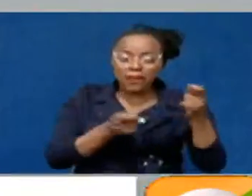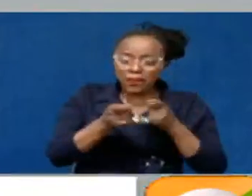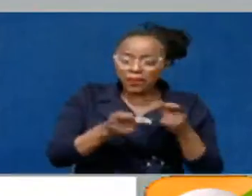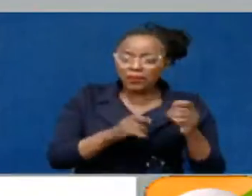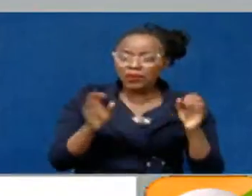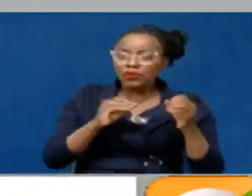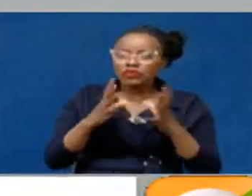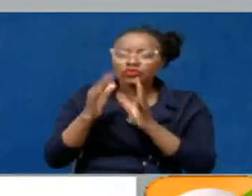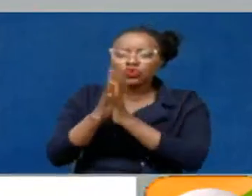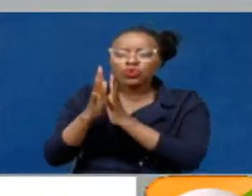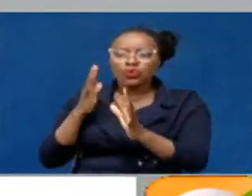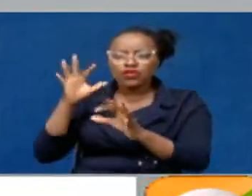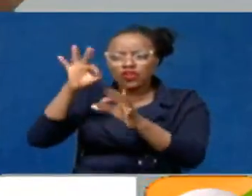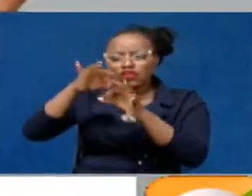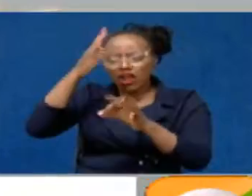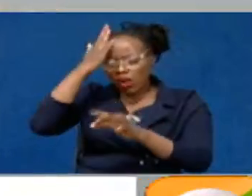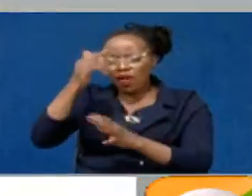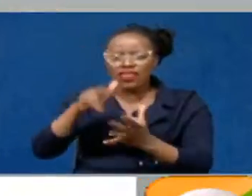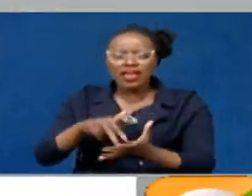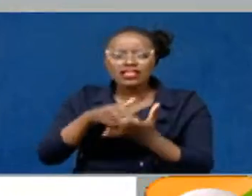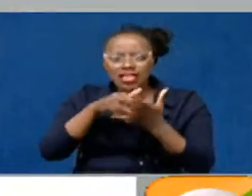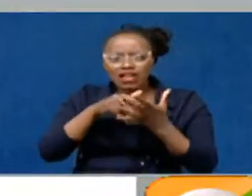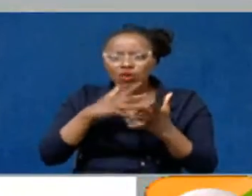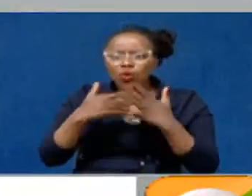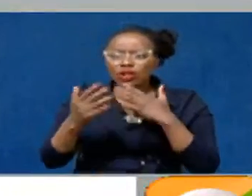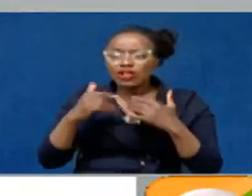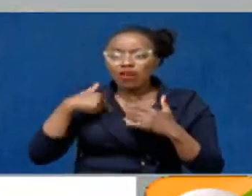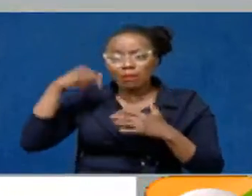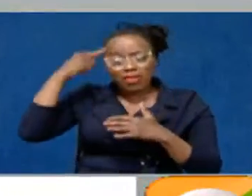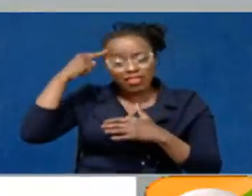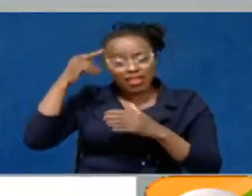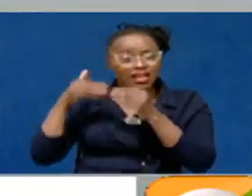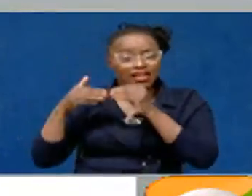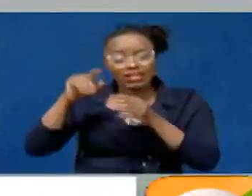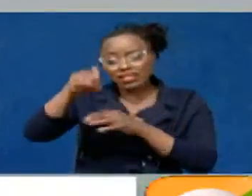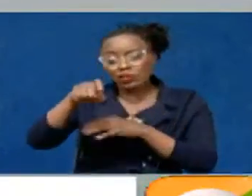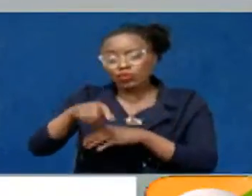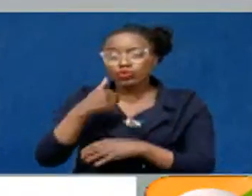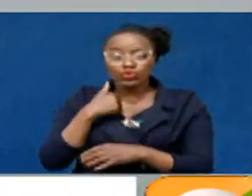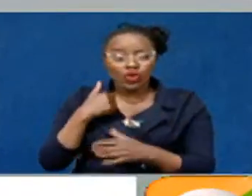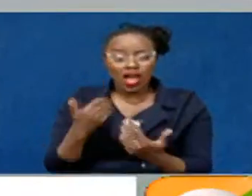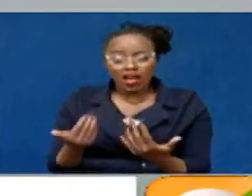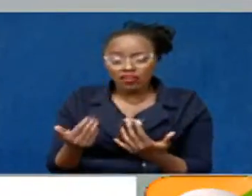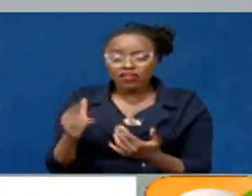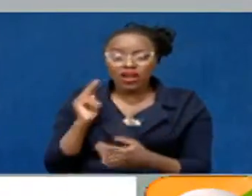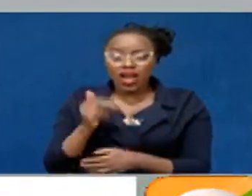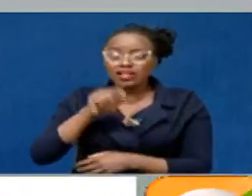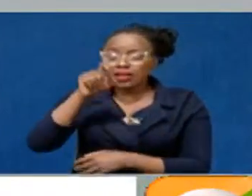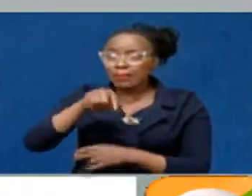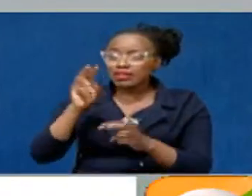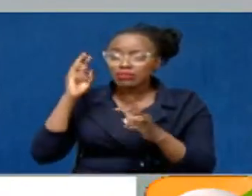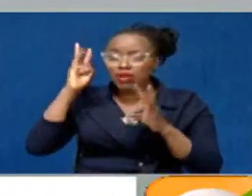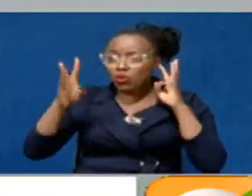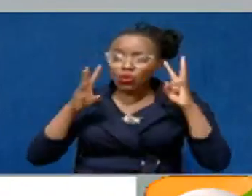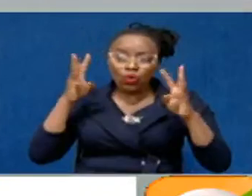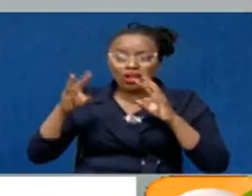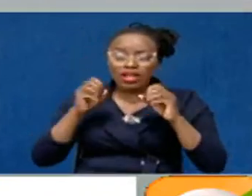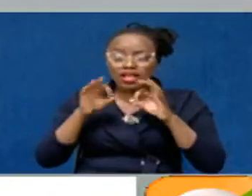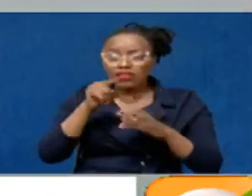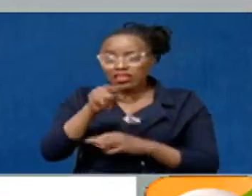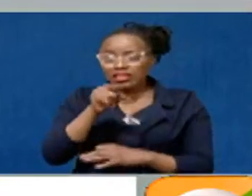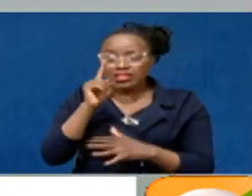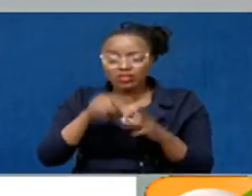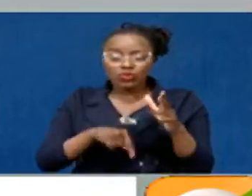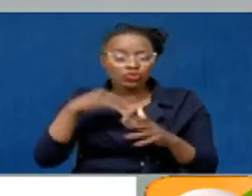to go and queue and vote for them because they do not stand for what I think leaders should stand for. And we should be worried as a society if this is